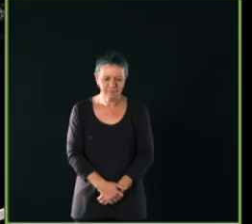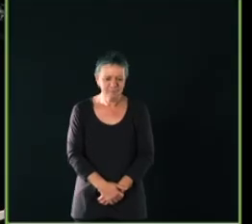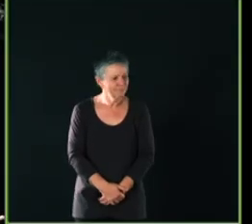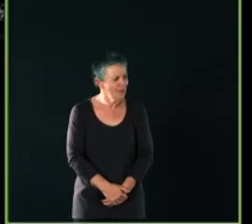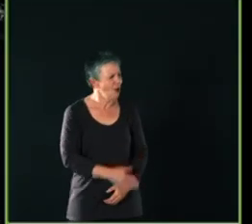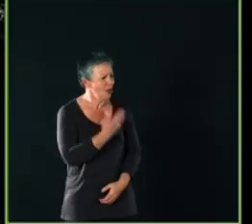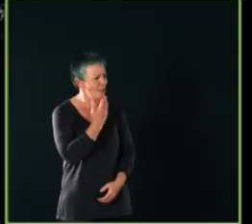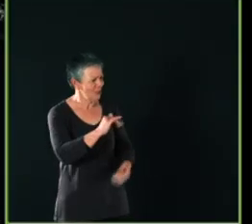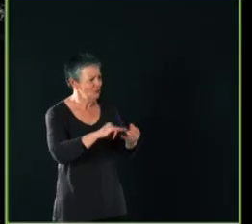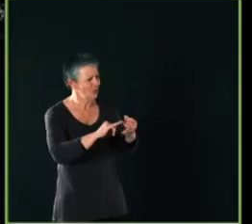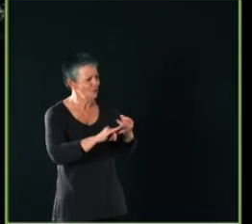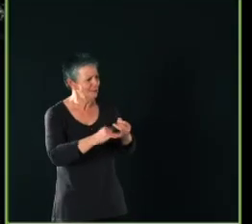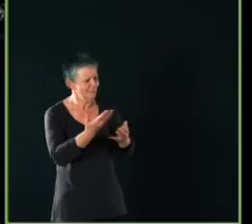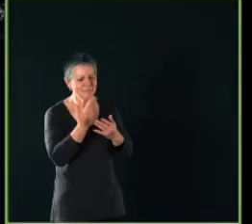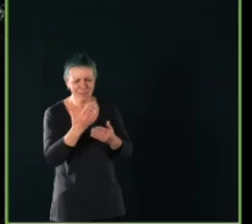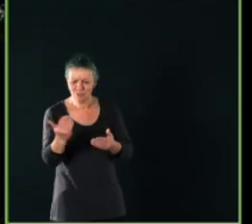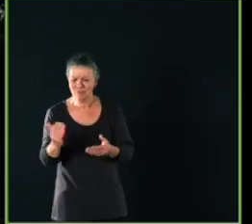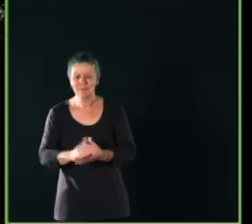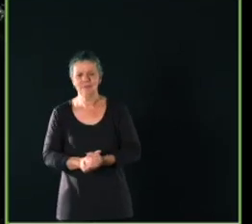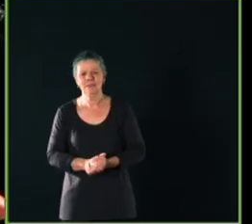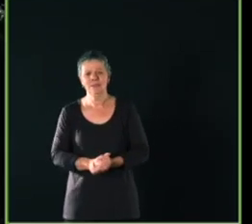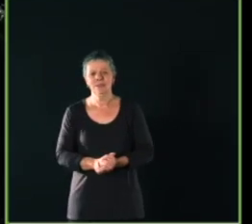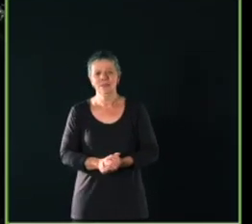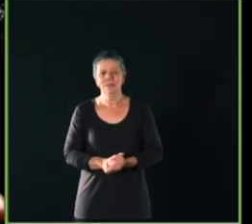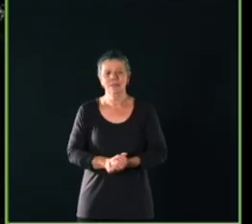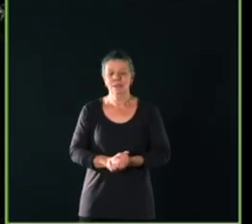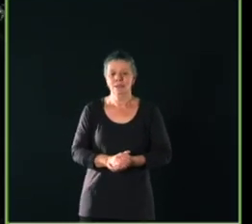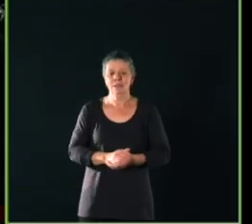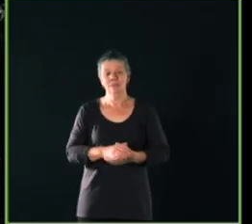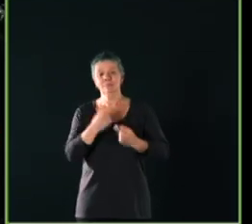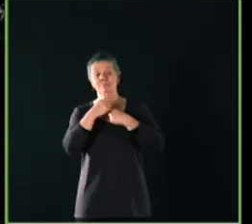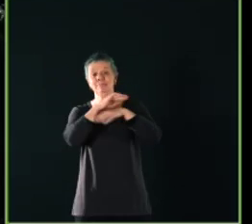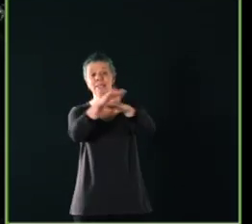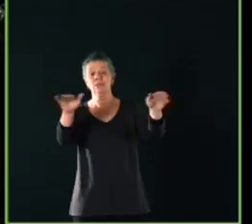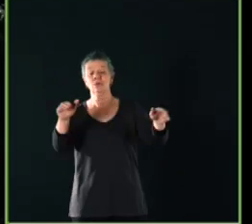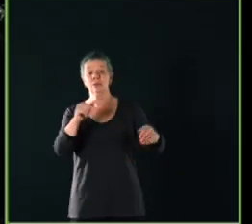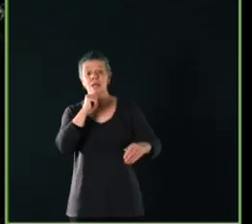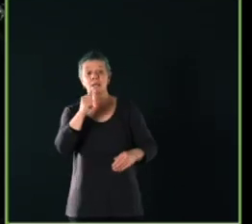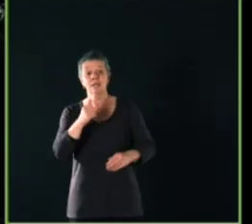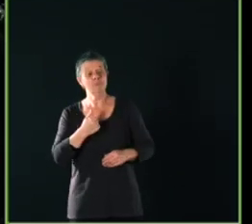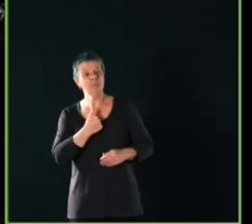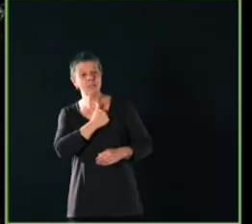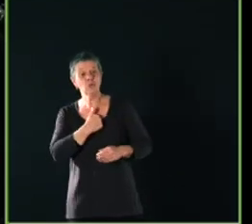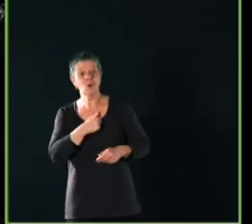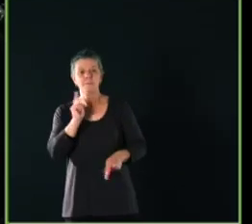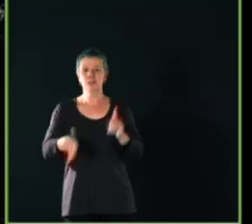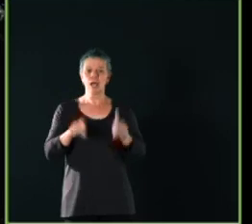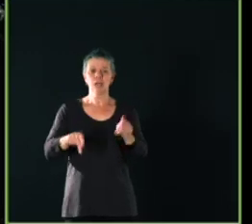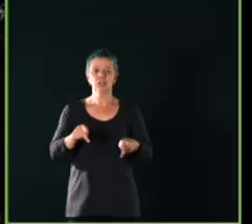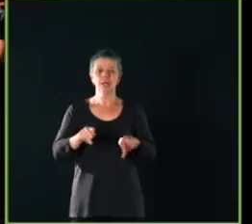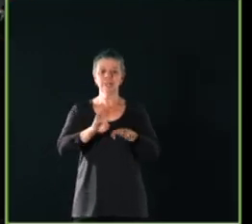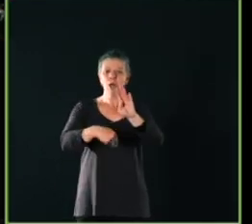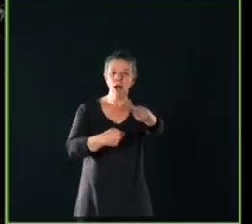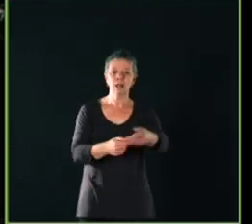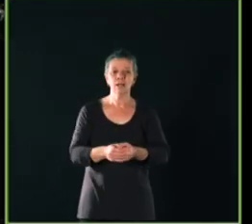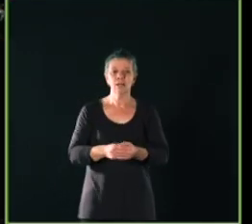Thanks very much, Sheryl. And if you're enjoying the format and you've got something that you're passionate about that you'd like to share with the community,